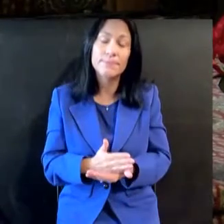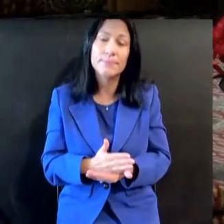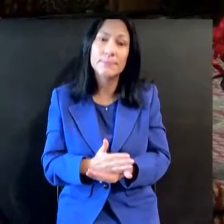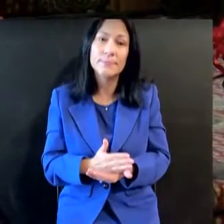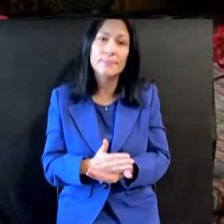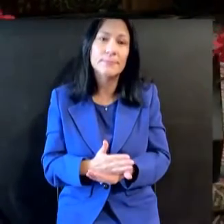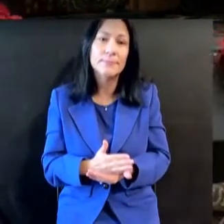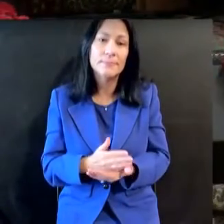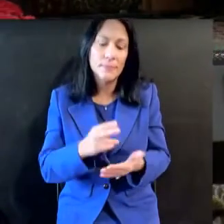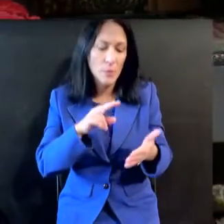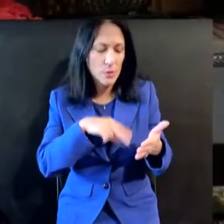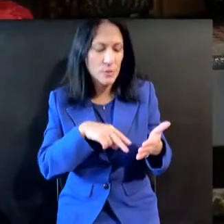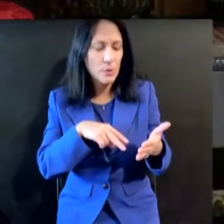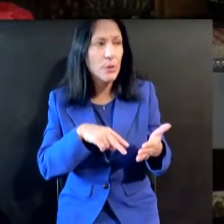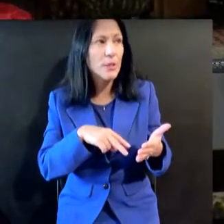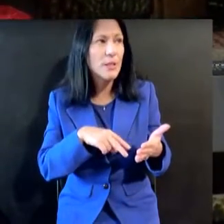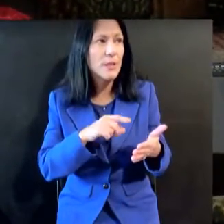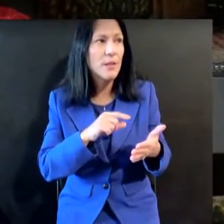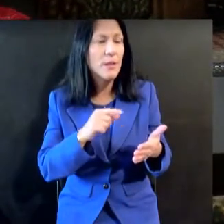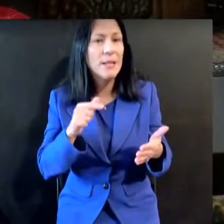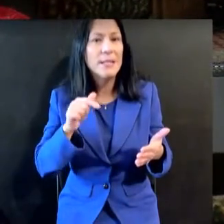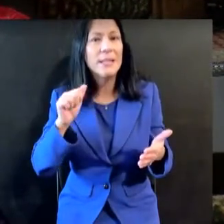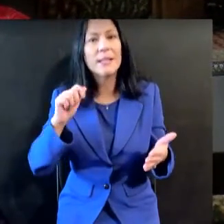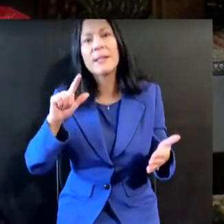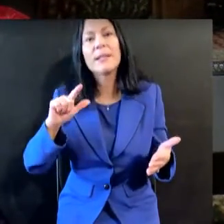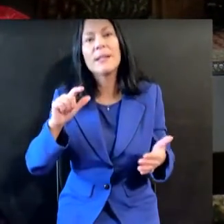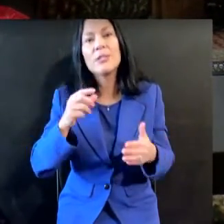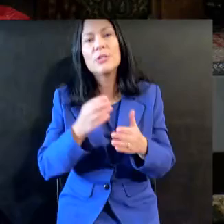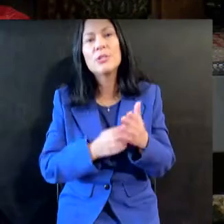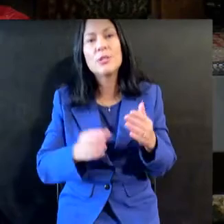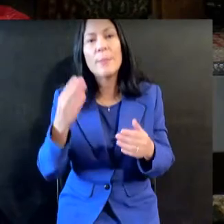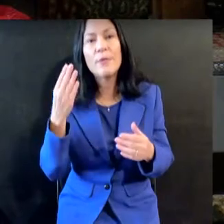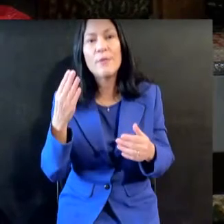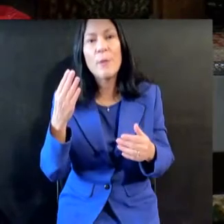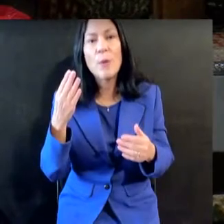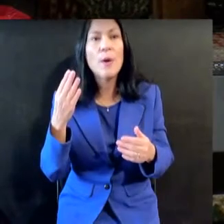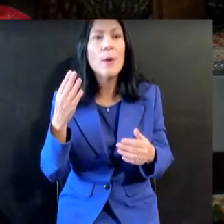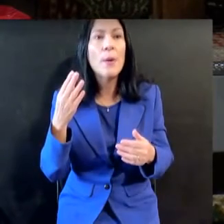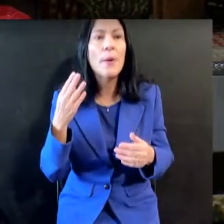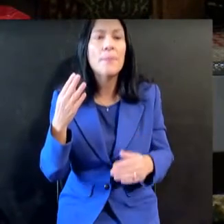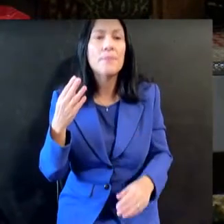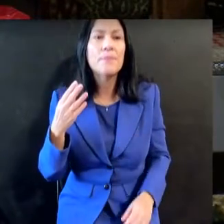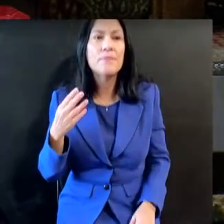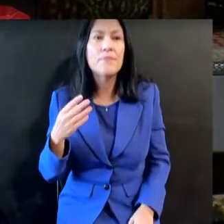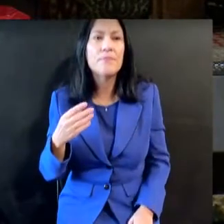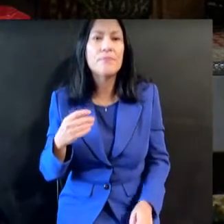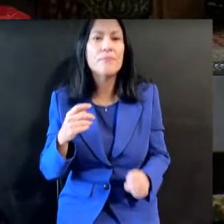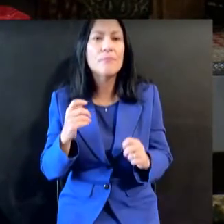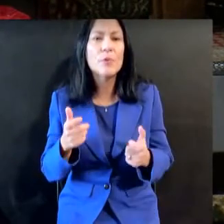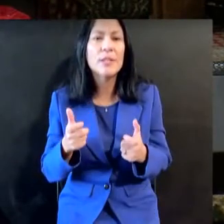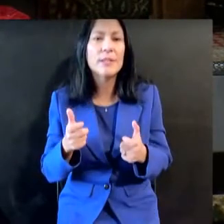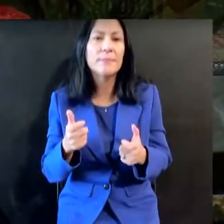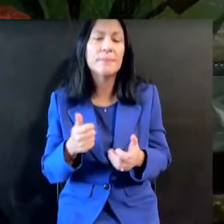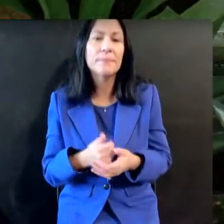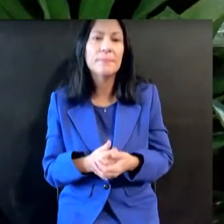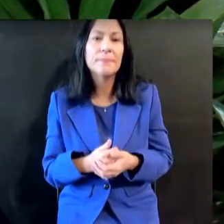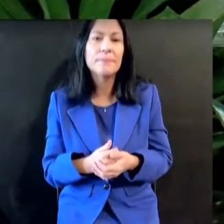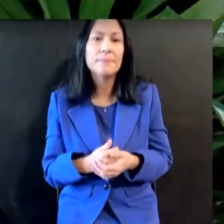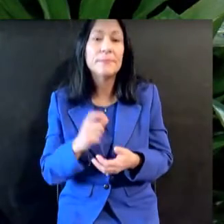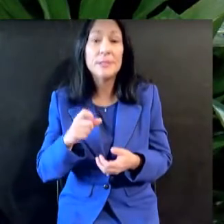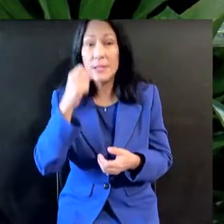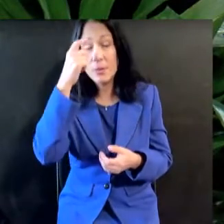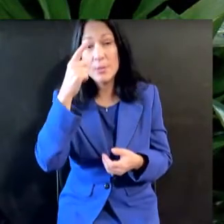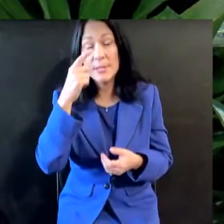Turn with me to Galatians chapter 4, if you're following along very quickly. We need to understand